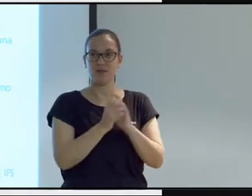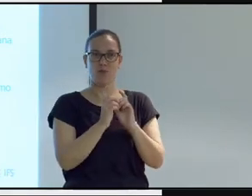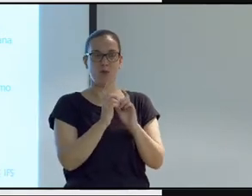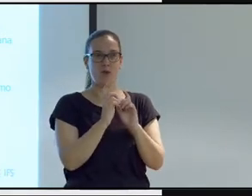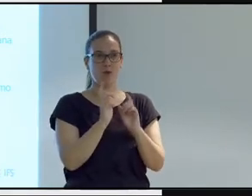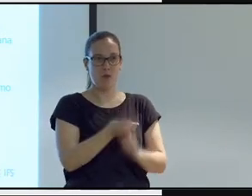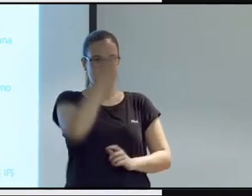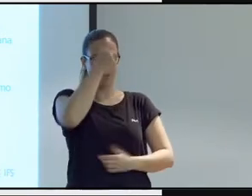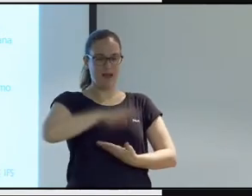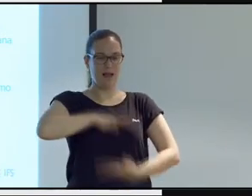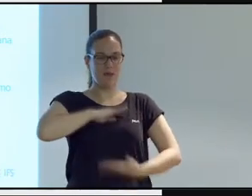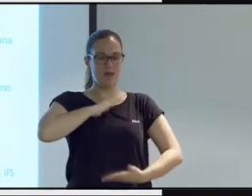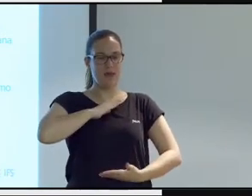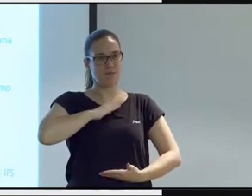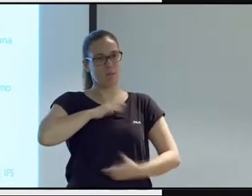different nuance there,